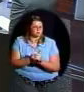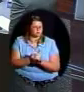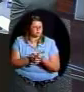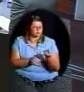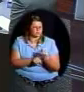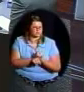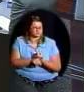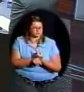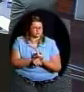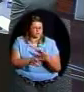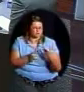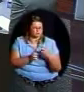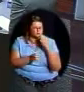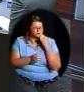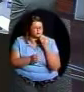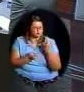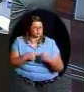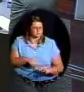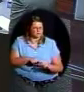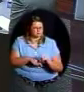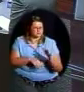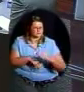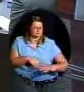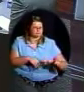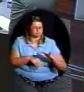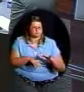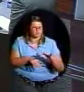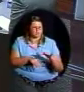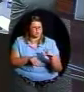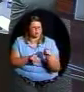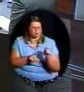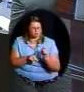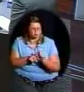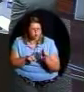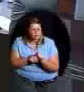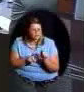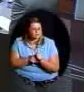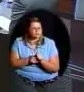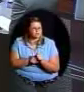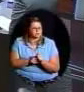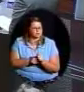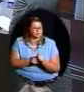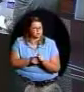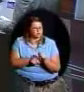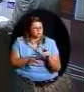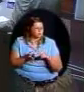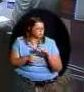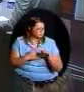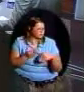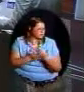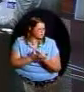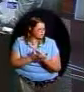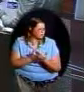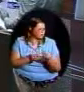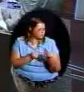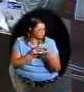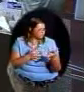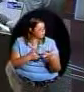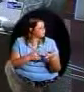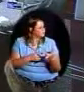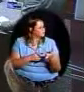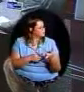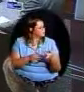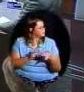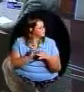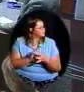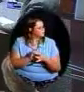doing in the area of bullying, and when we read all of the data in regards to